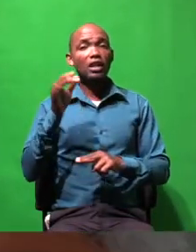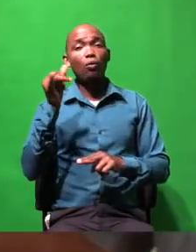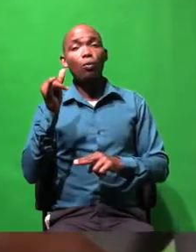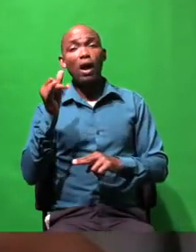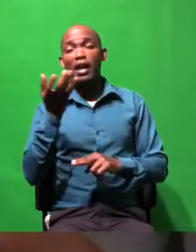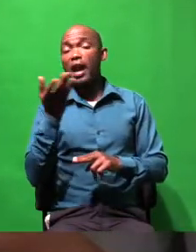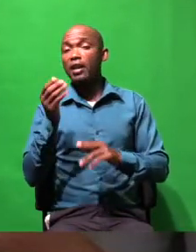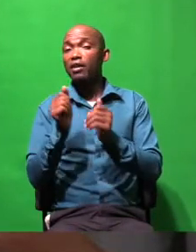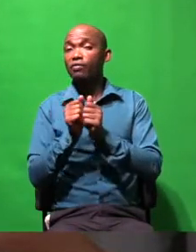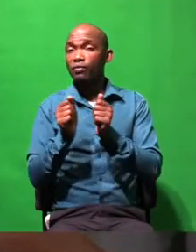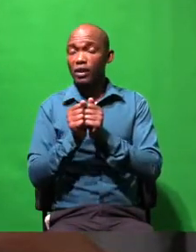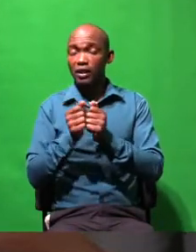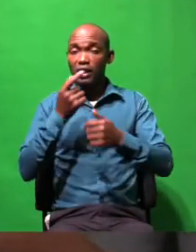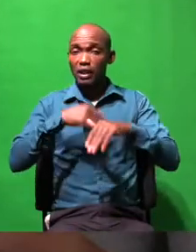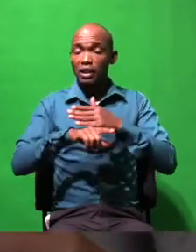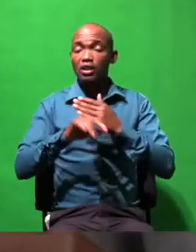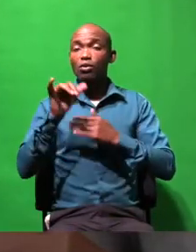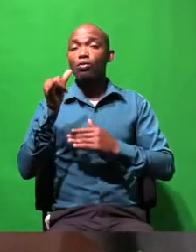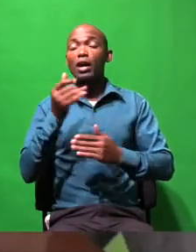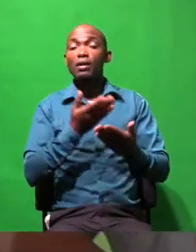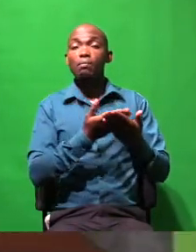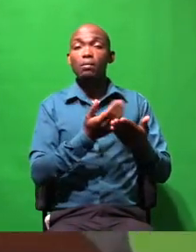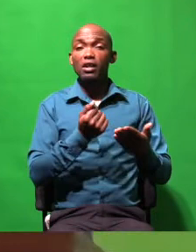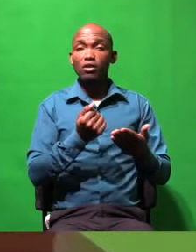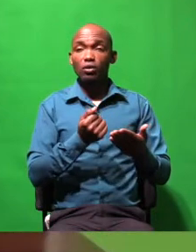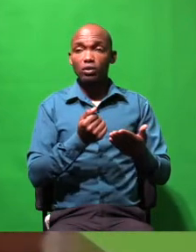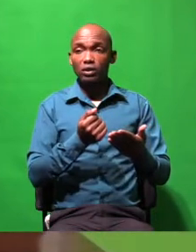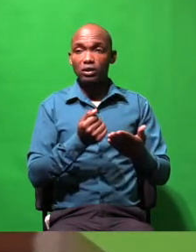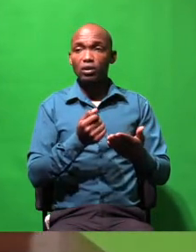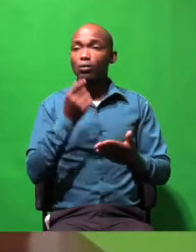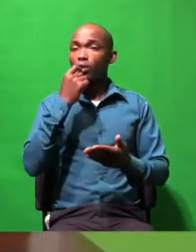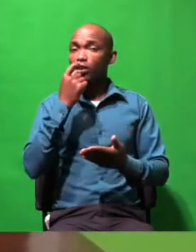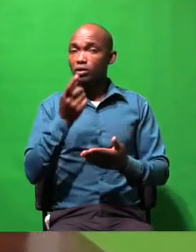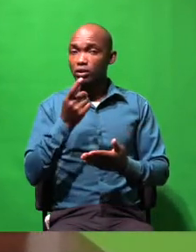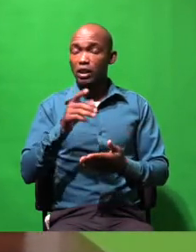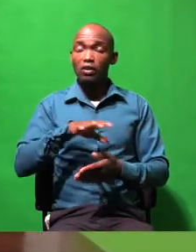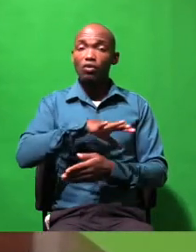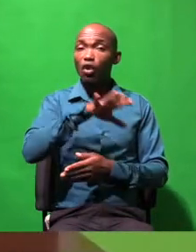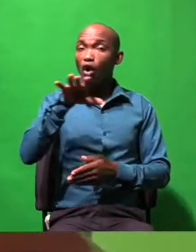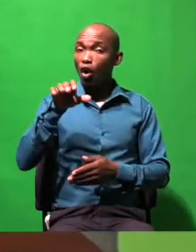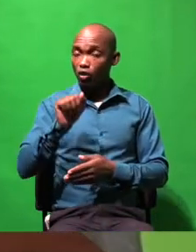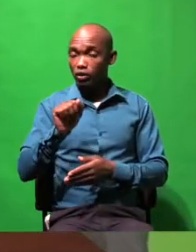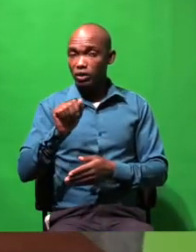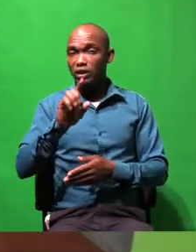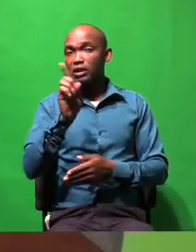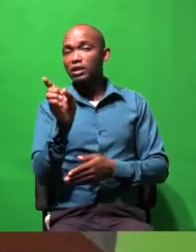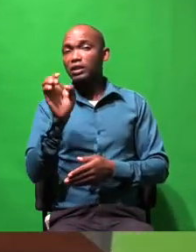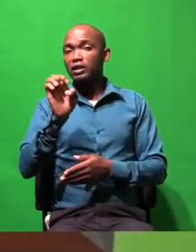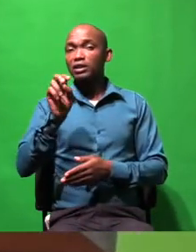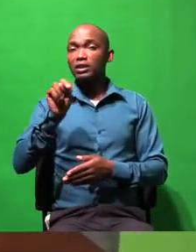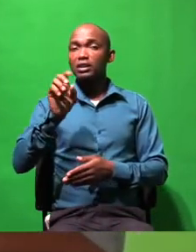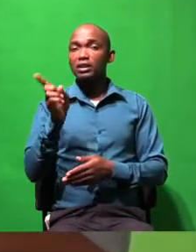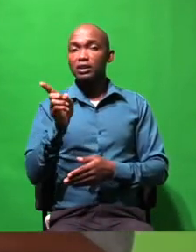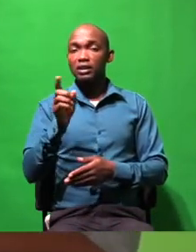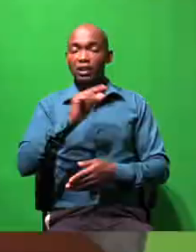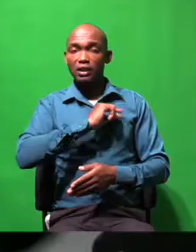genes on the Y chromosome because we said those genes, I mean